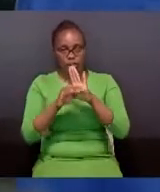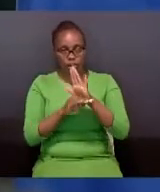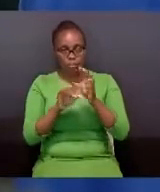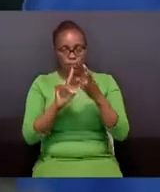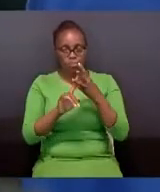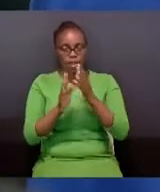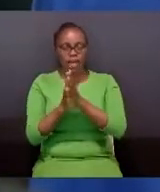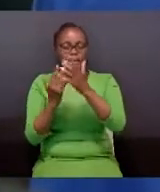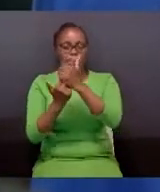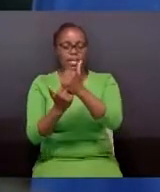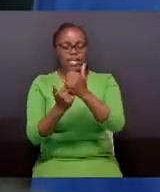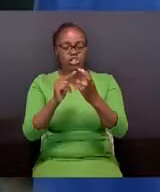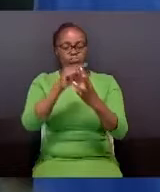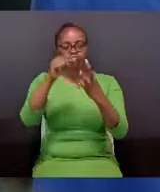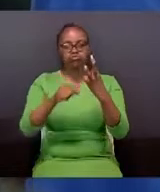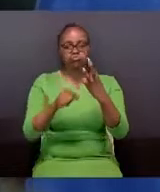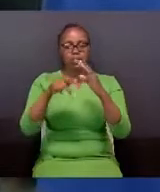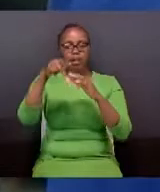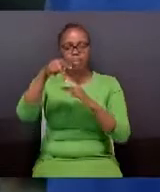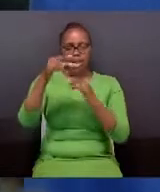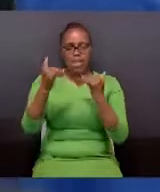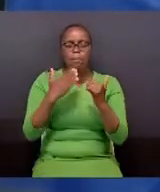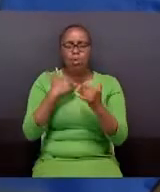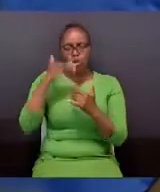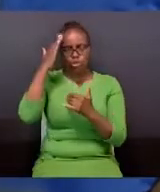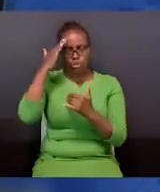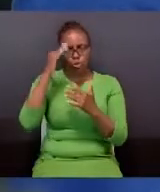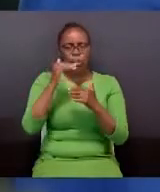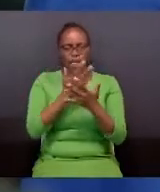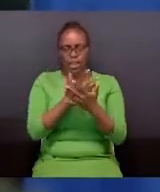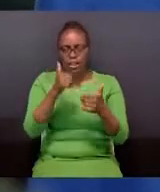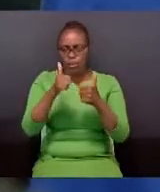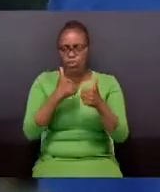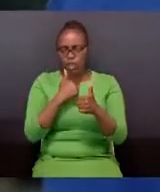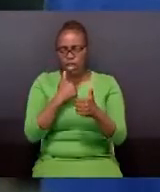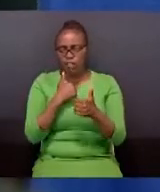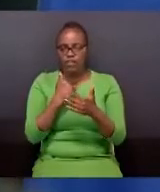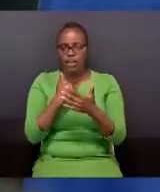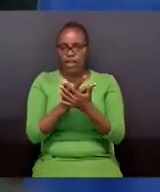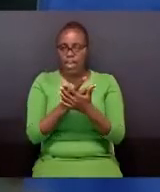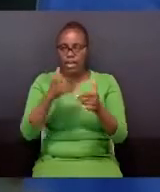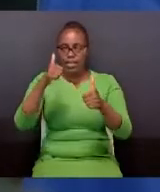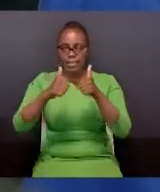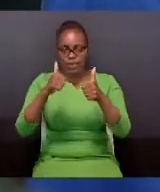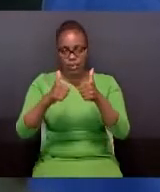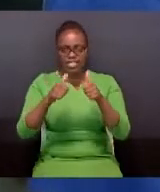and partnership. I would like to know, in all of this, is there anything